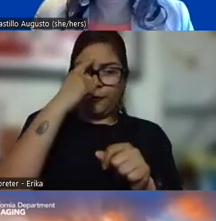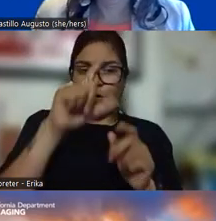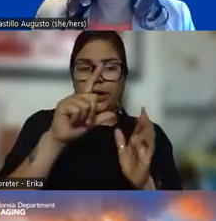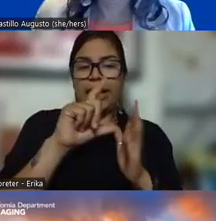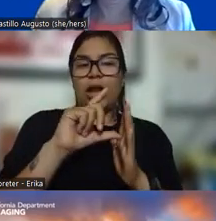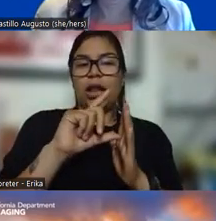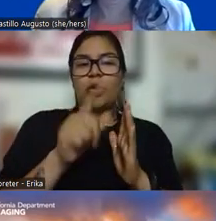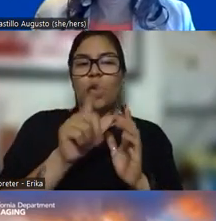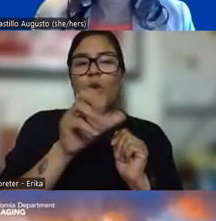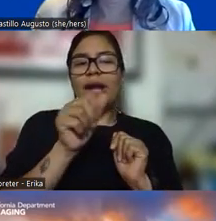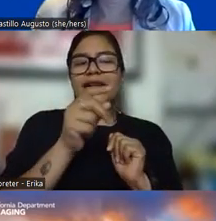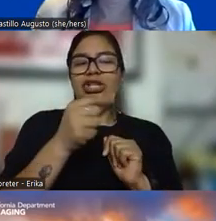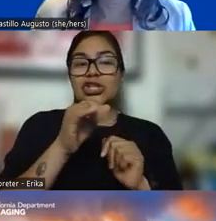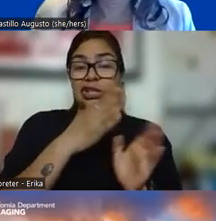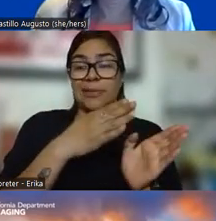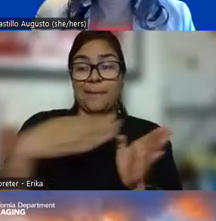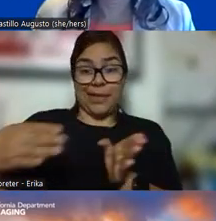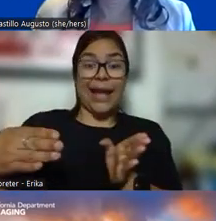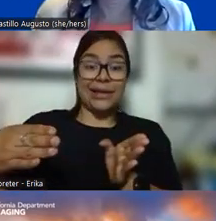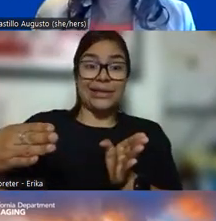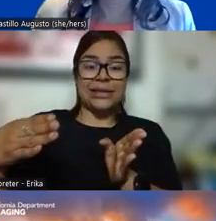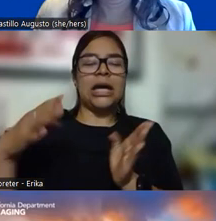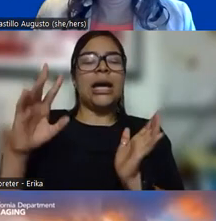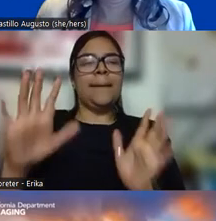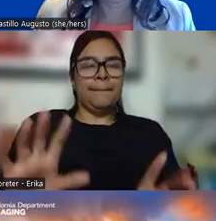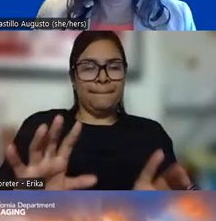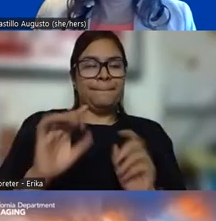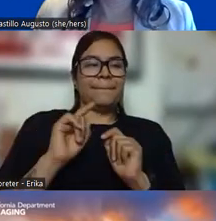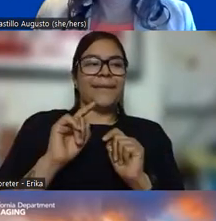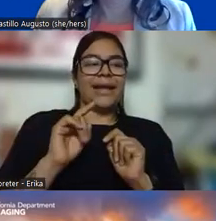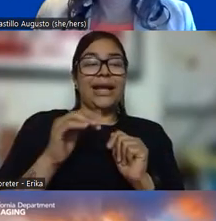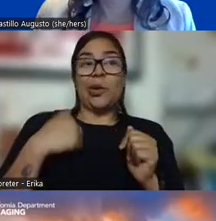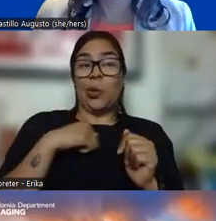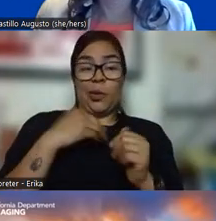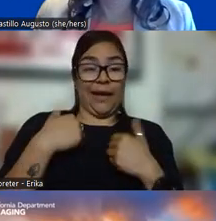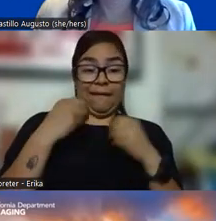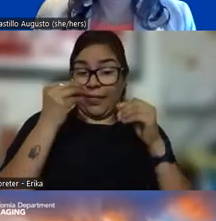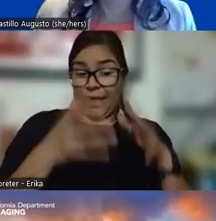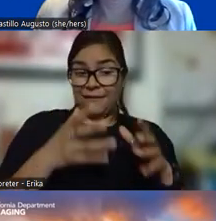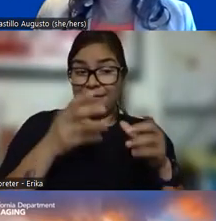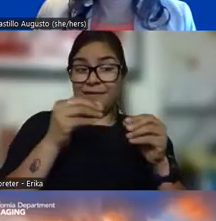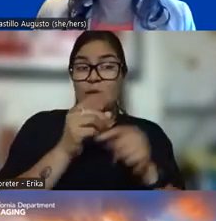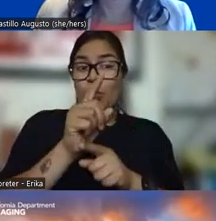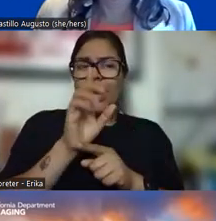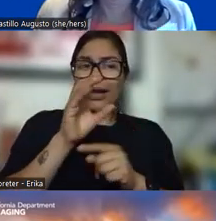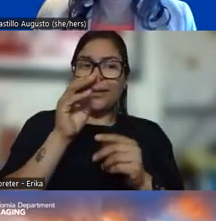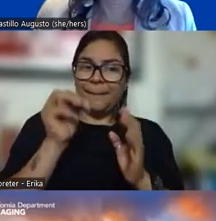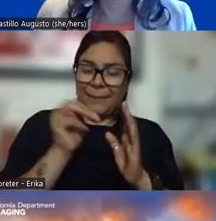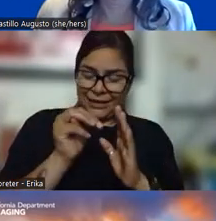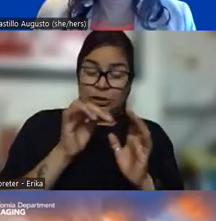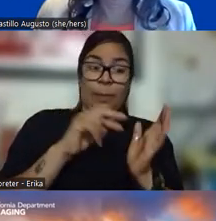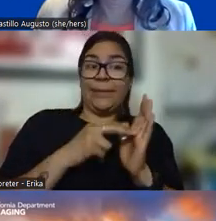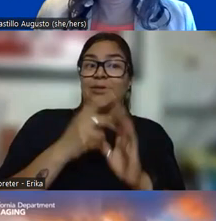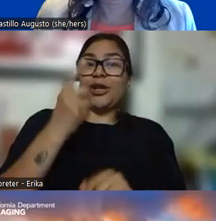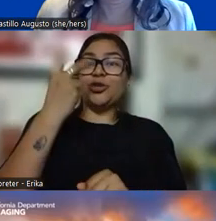disability action plan. So that does leave us with about $1 million to go out again for a second round